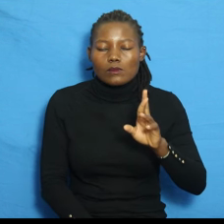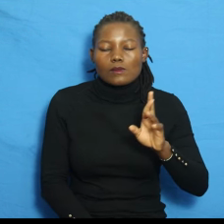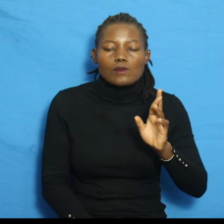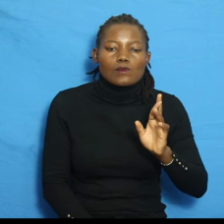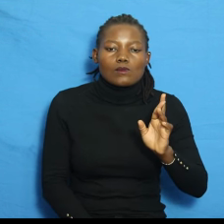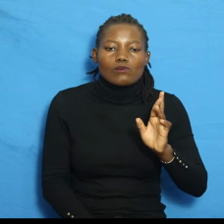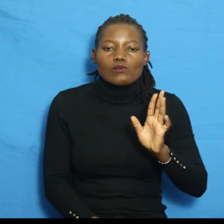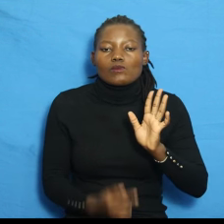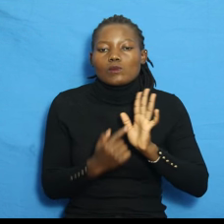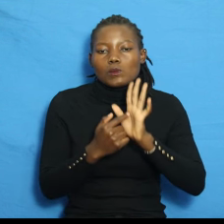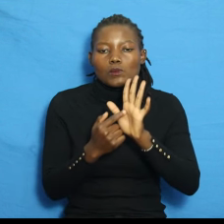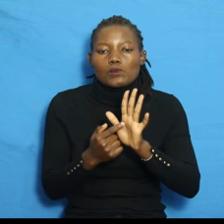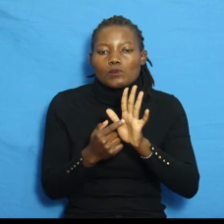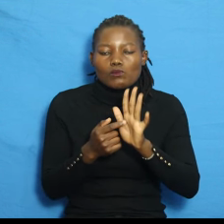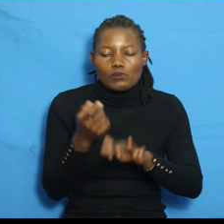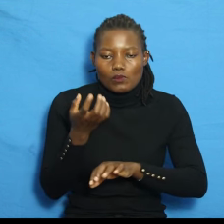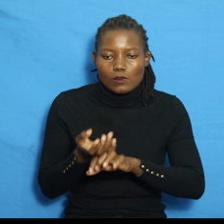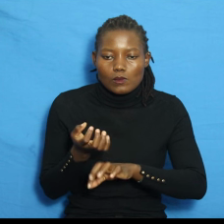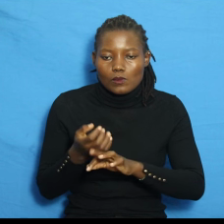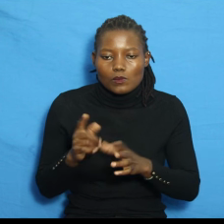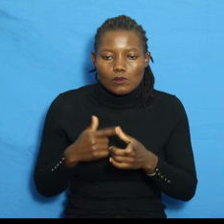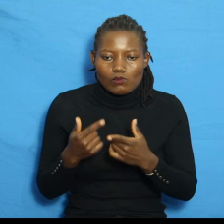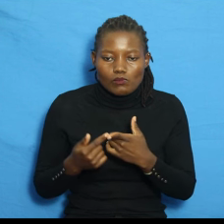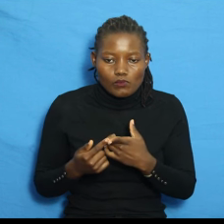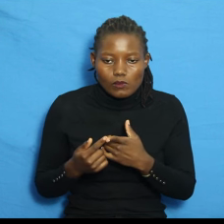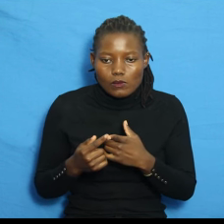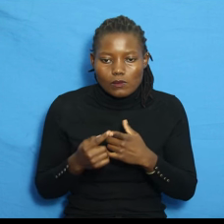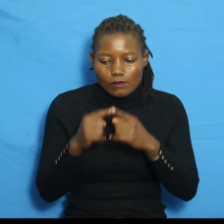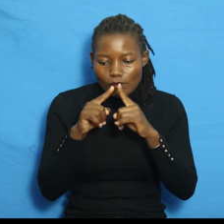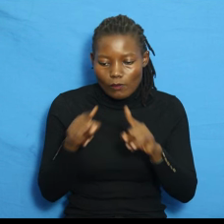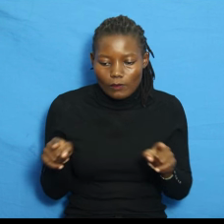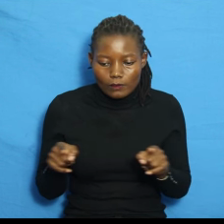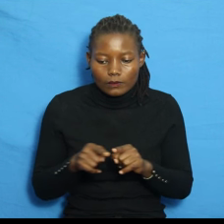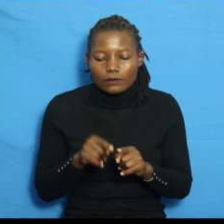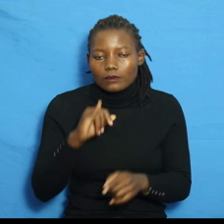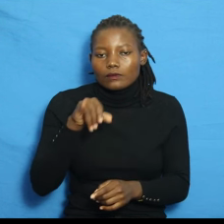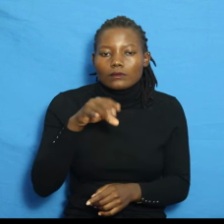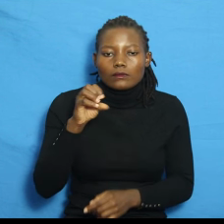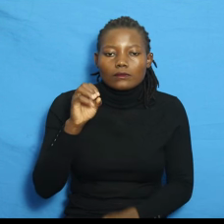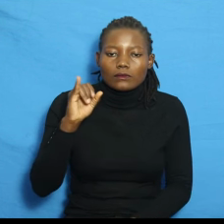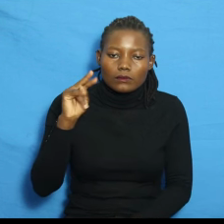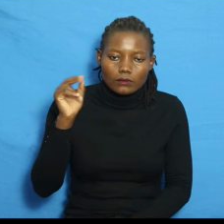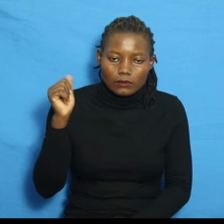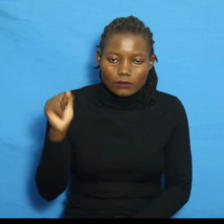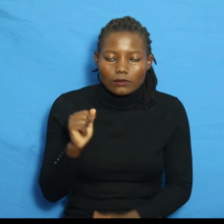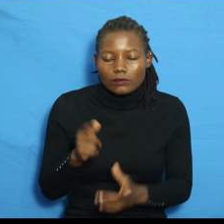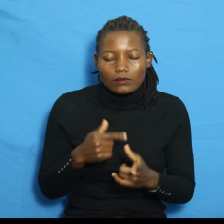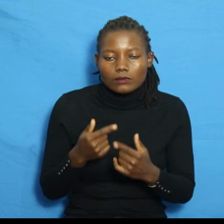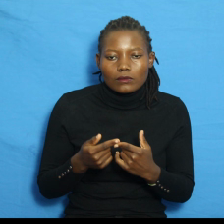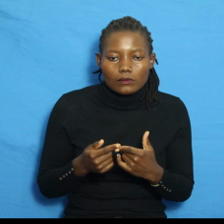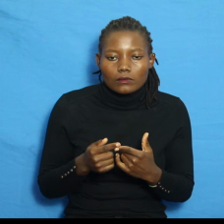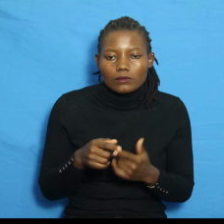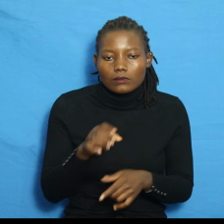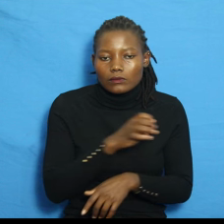the lever bar in the body is represented by the bones, and then the fulcrum is normally the